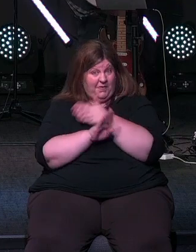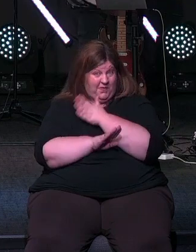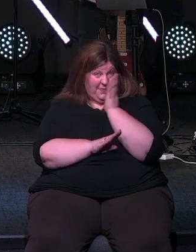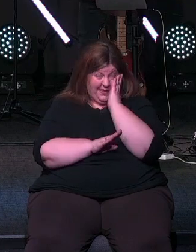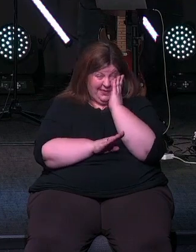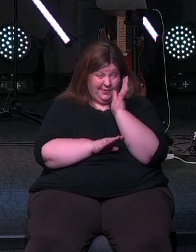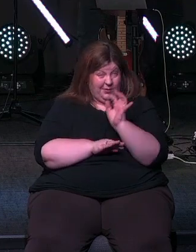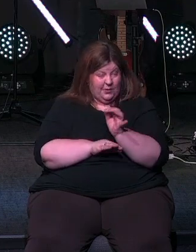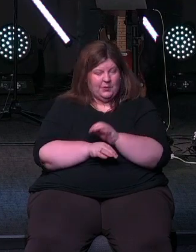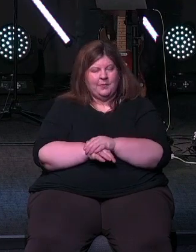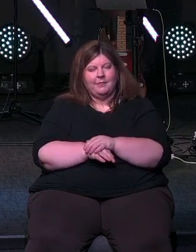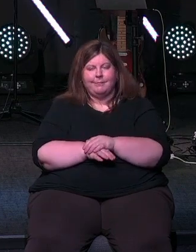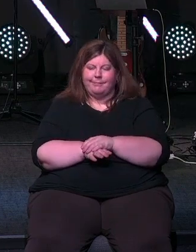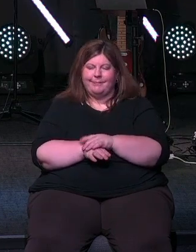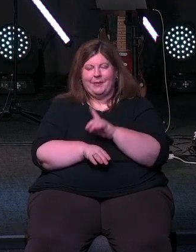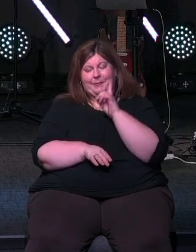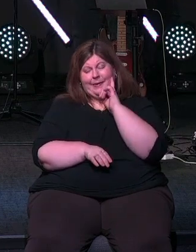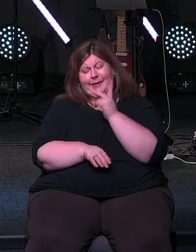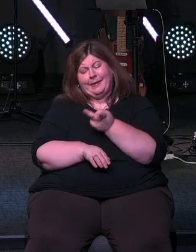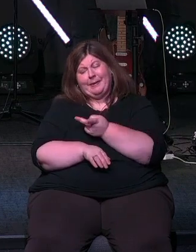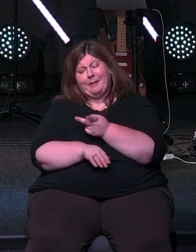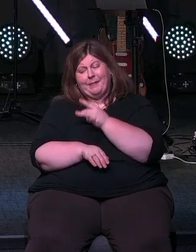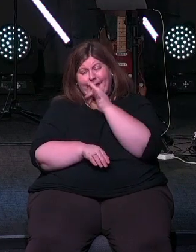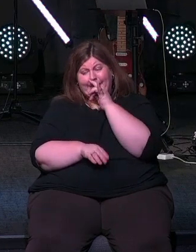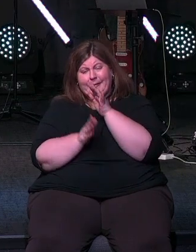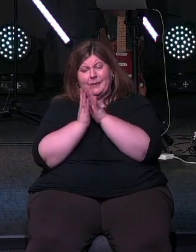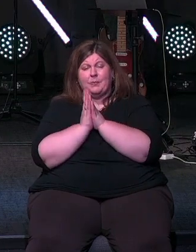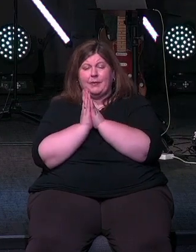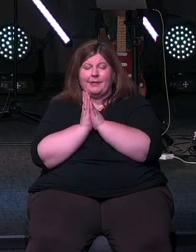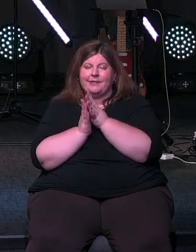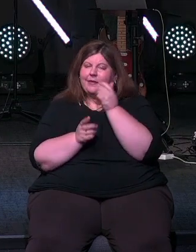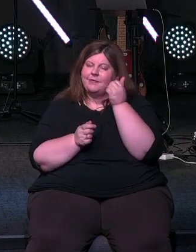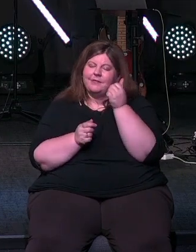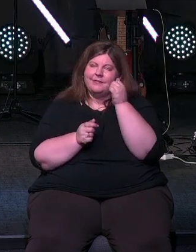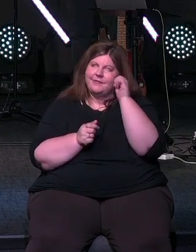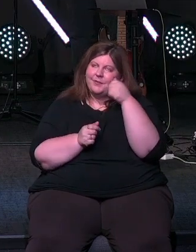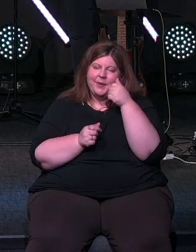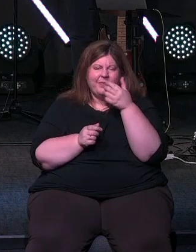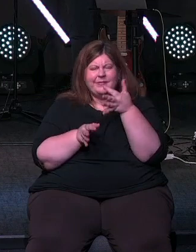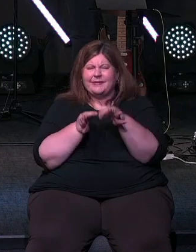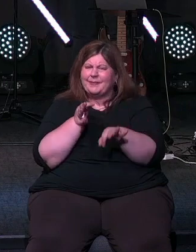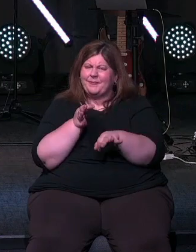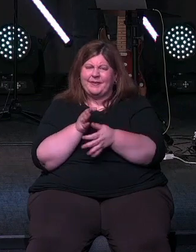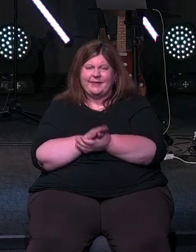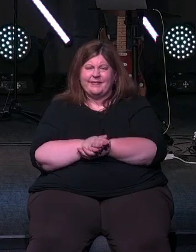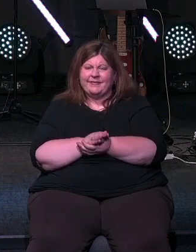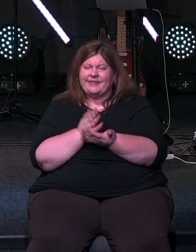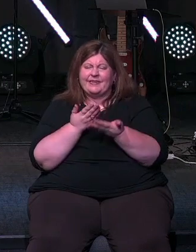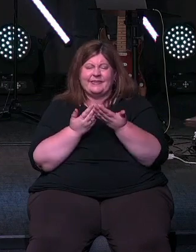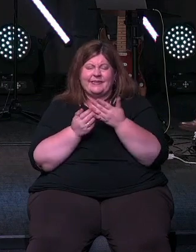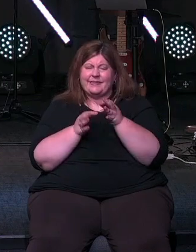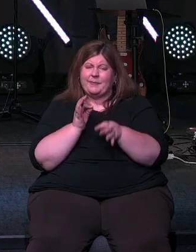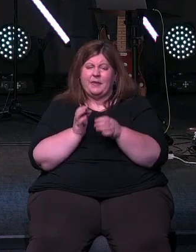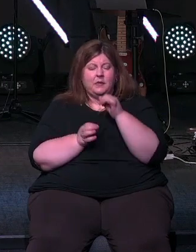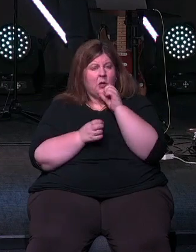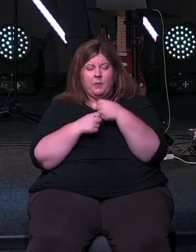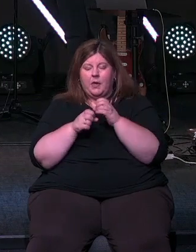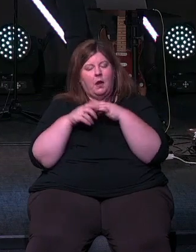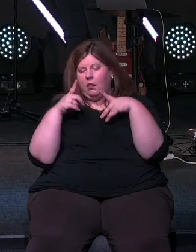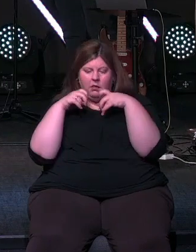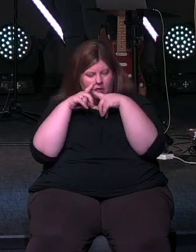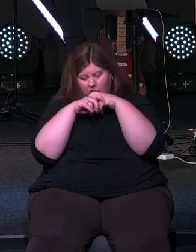when I hear the prayers of my kids, I'm just reminded of how simple this needs to be. Don't overcomplicate